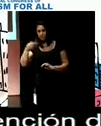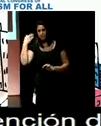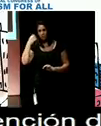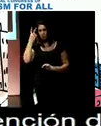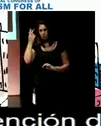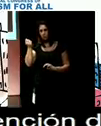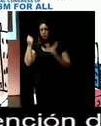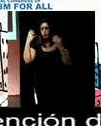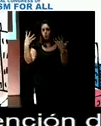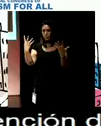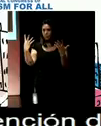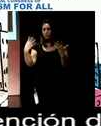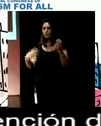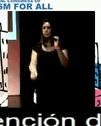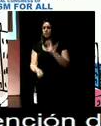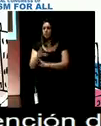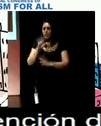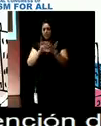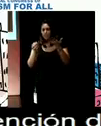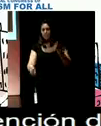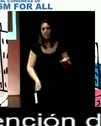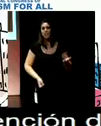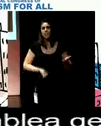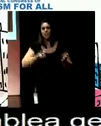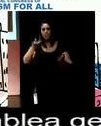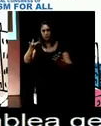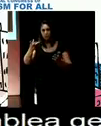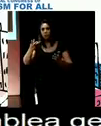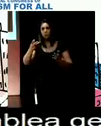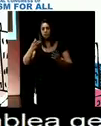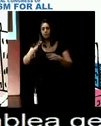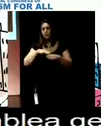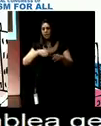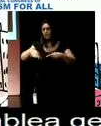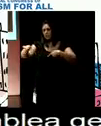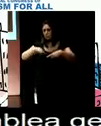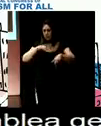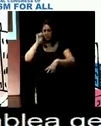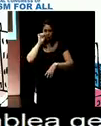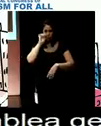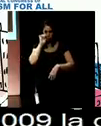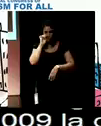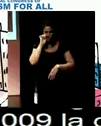adopted in 2009 the Declaration on the Facilitation of